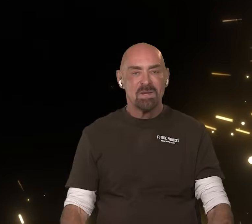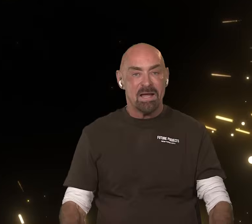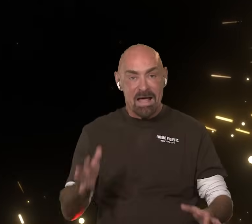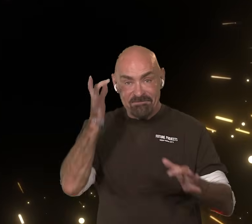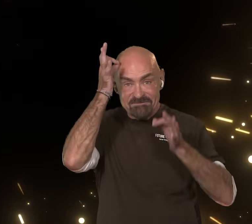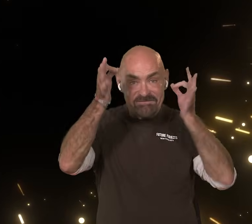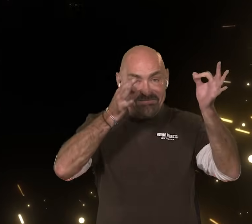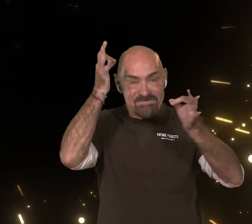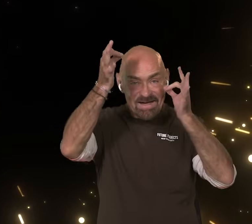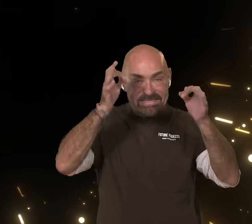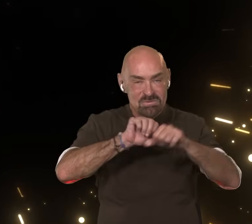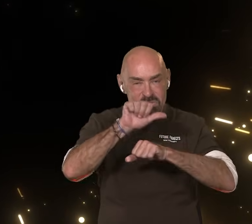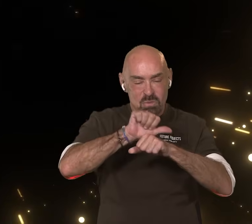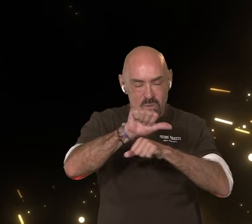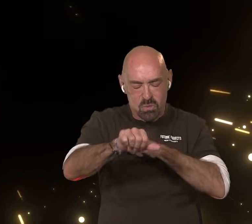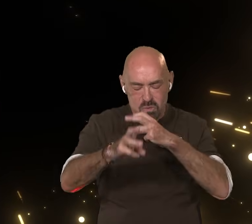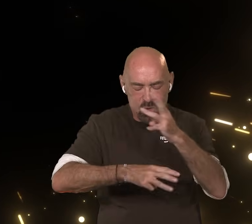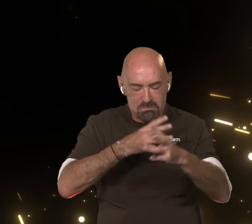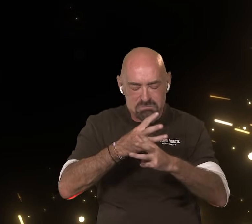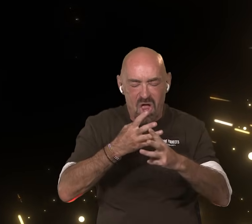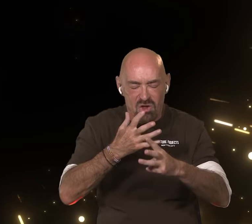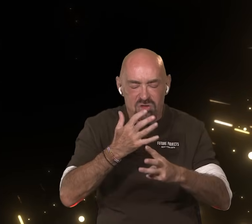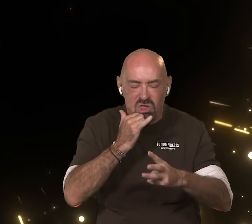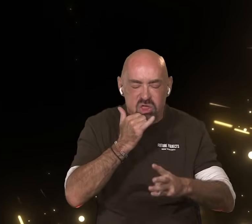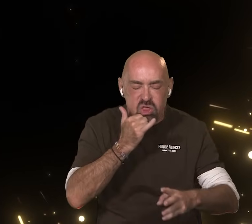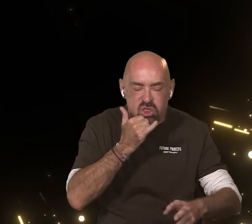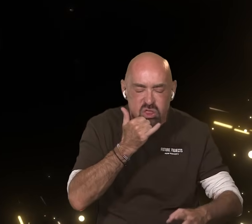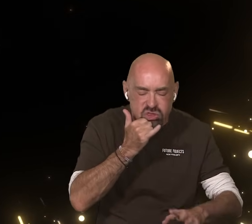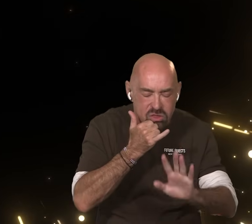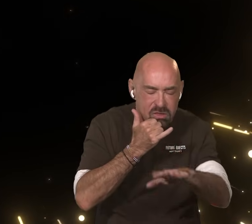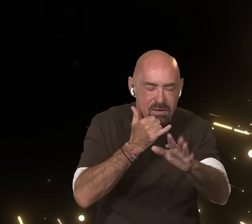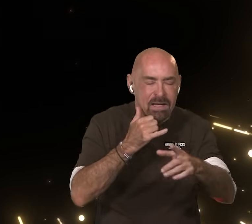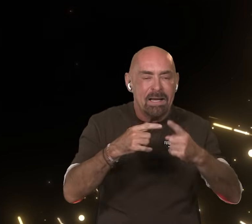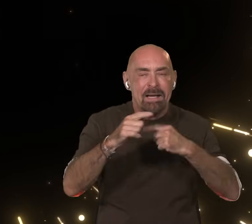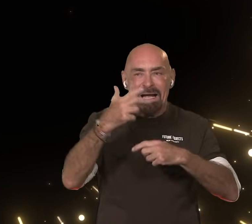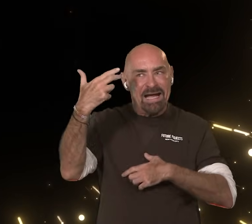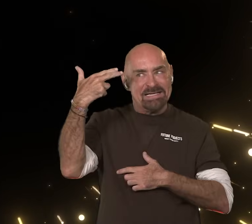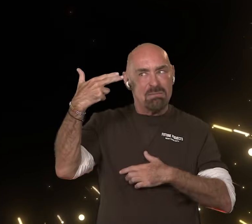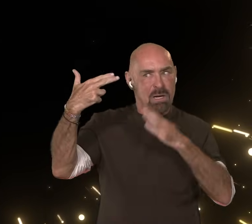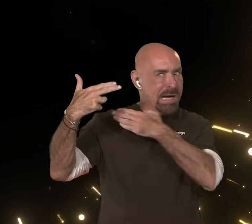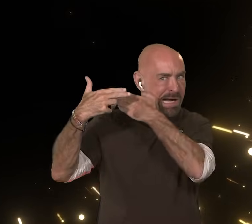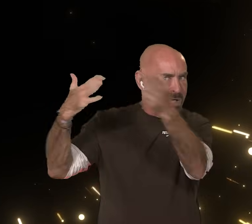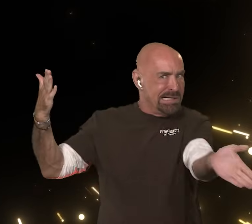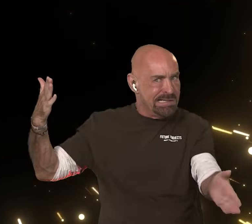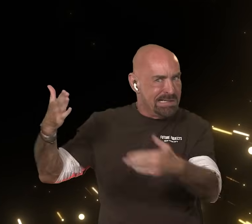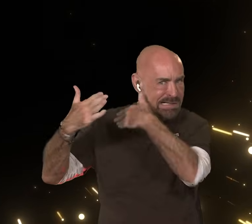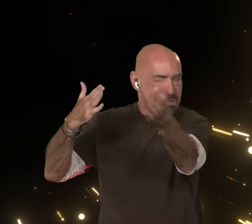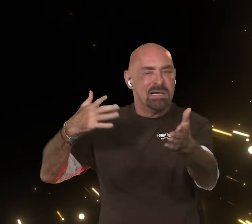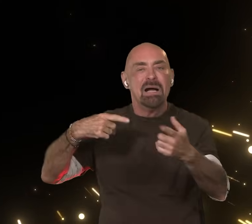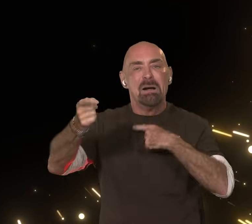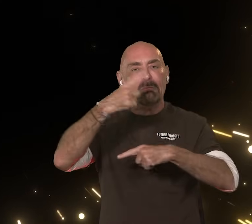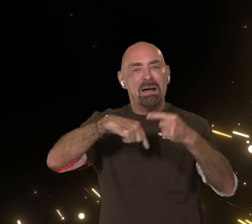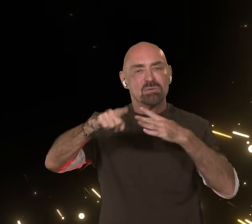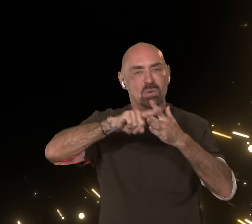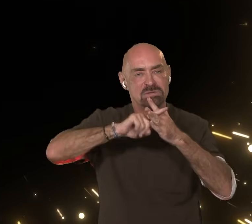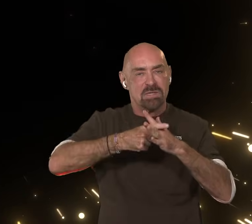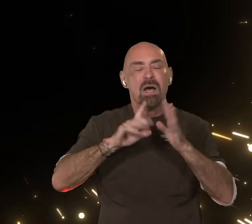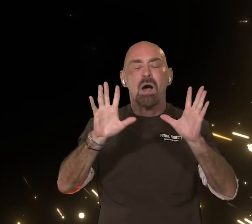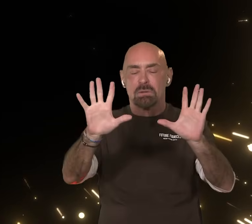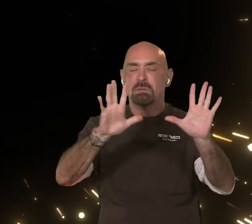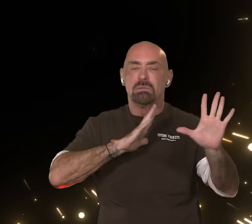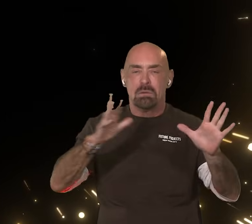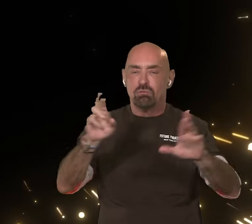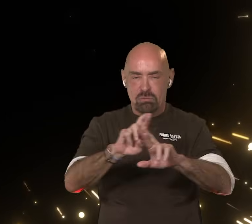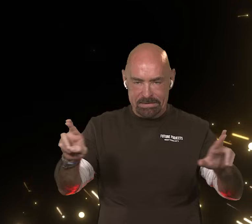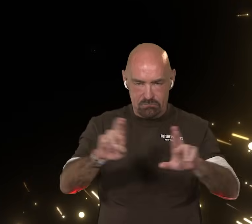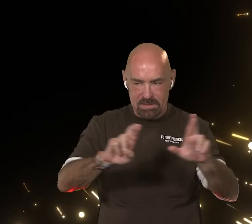Fantasy world with post-apocalyptic vibes. Let's go back. Get this camera away from me. We're going back to the start. Here it comes. I got